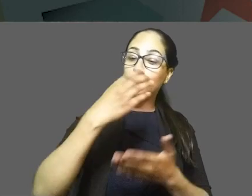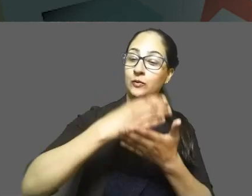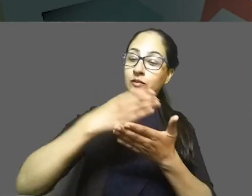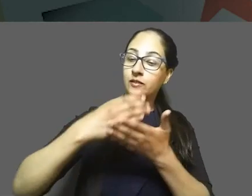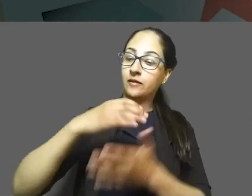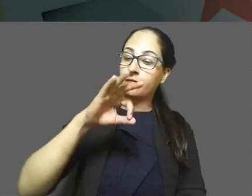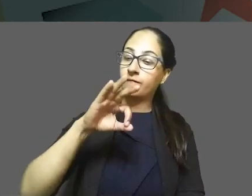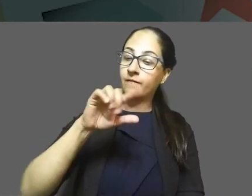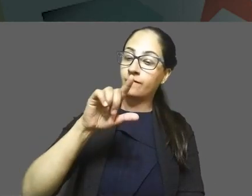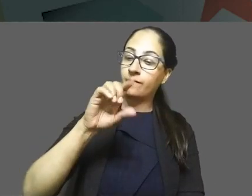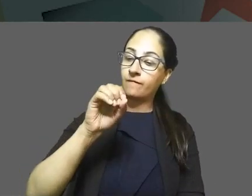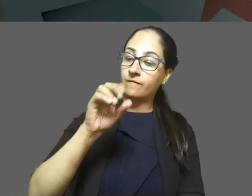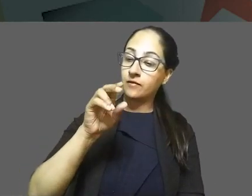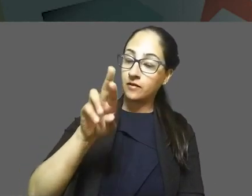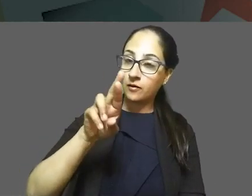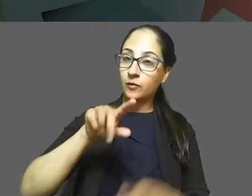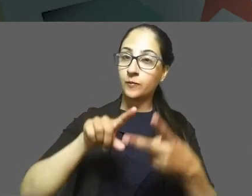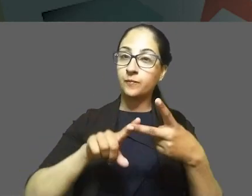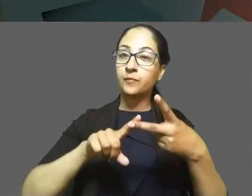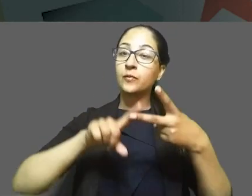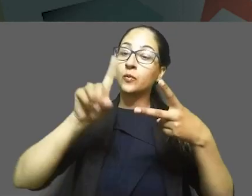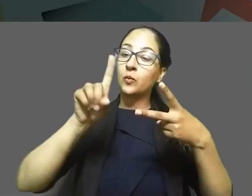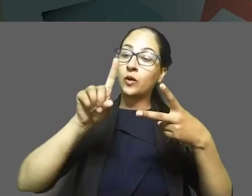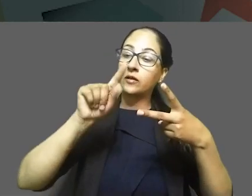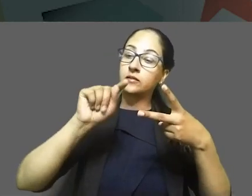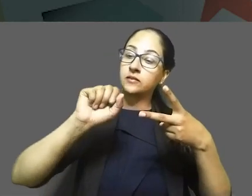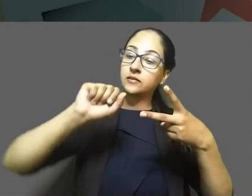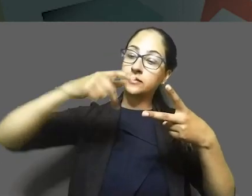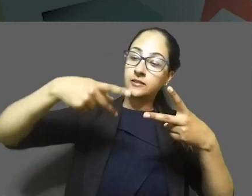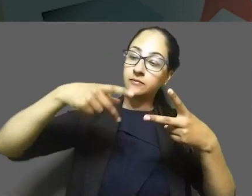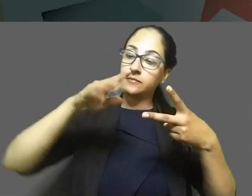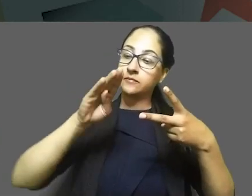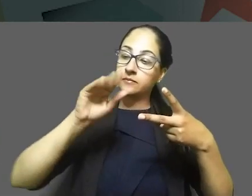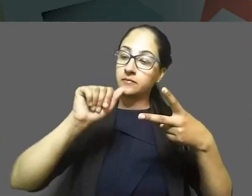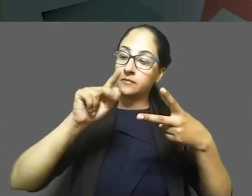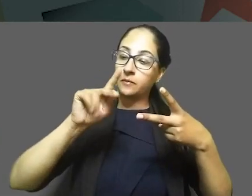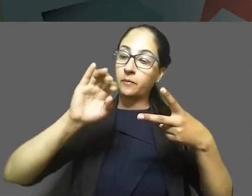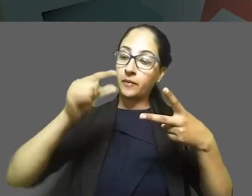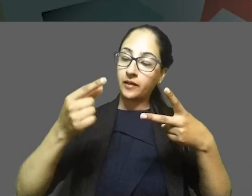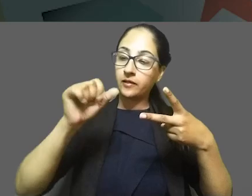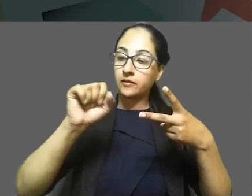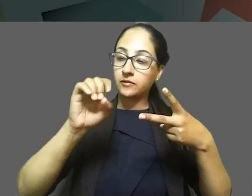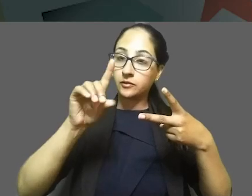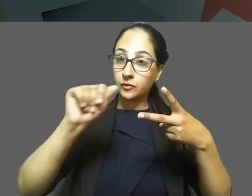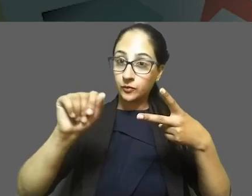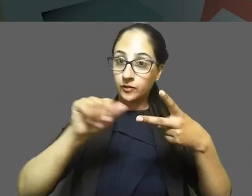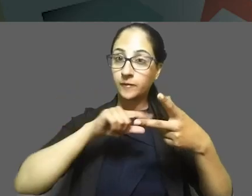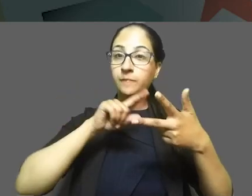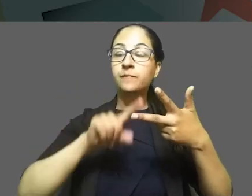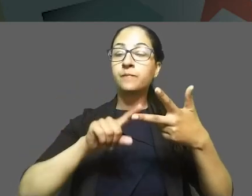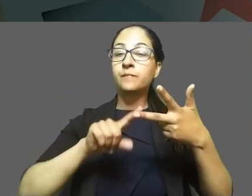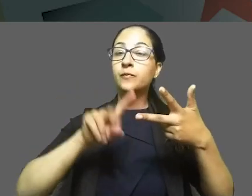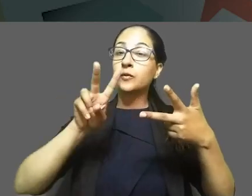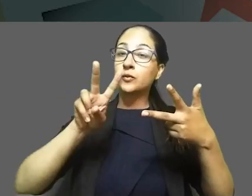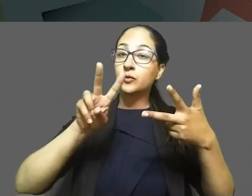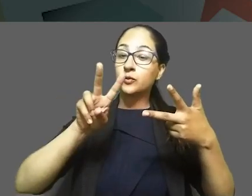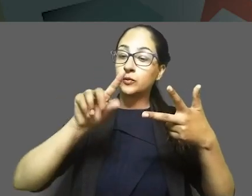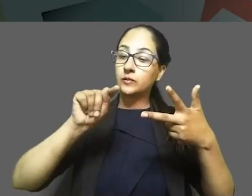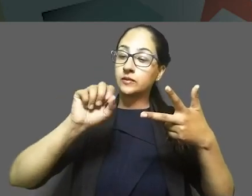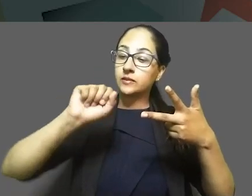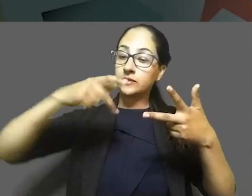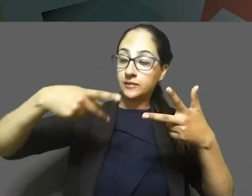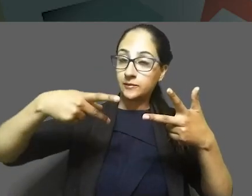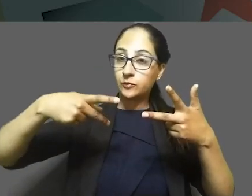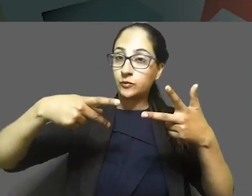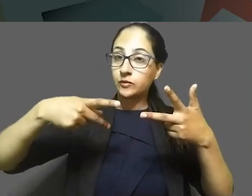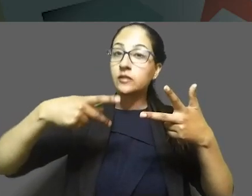your 1 teaspoon of baking soda, your 2 teaspoons of sugar, you got your salt in there. And then